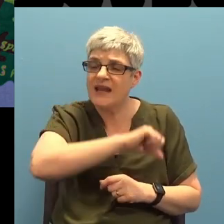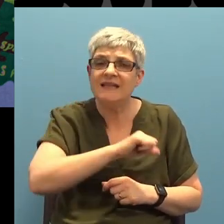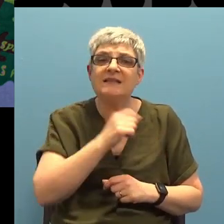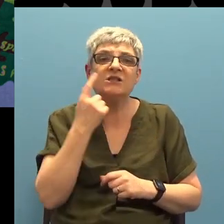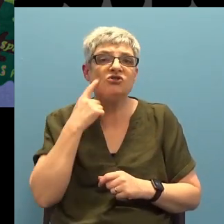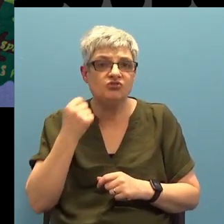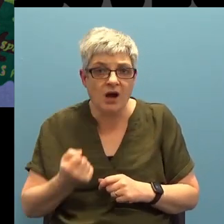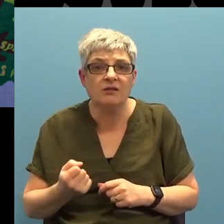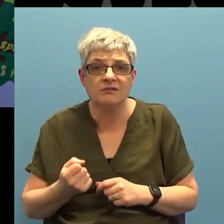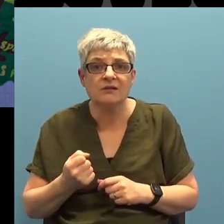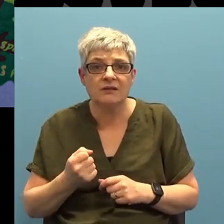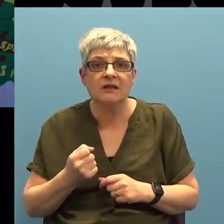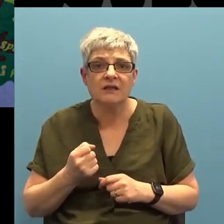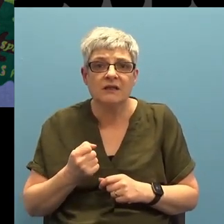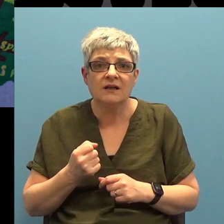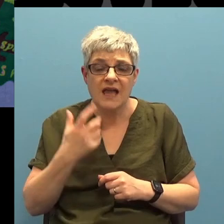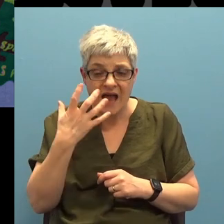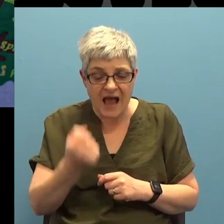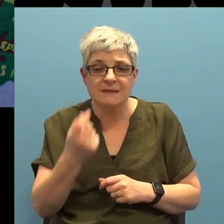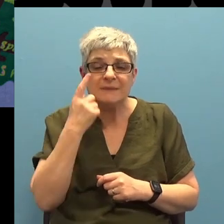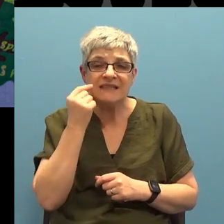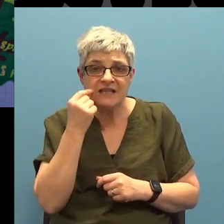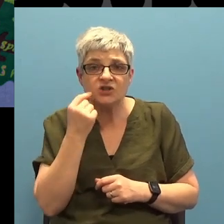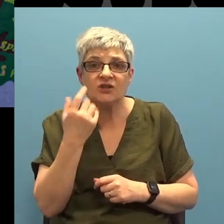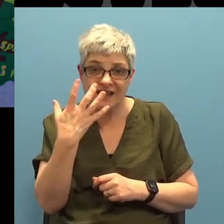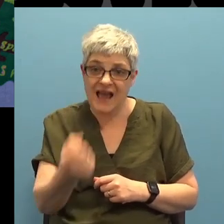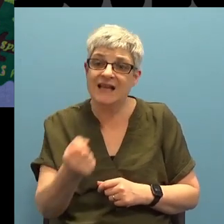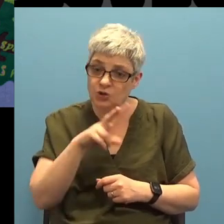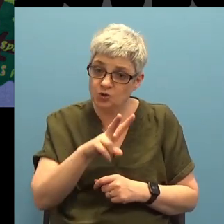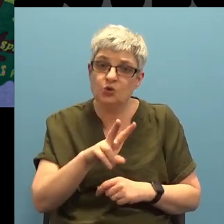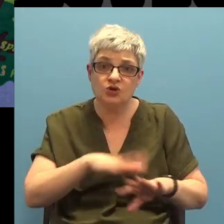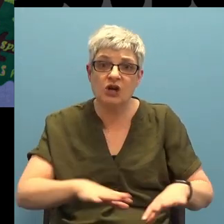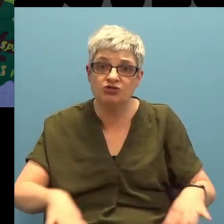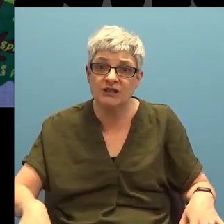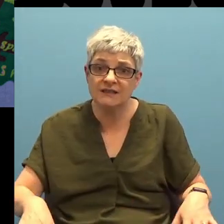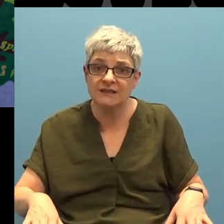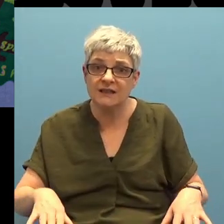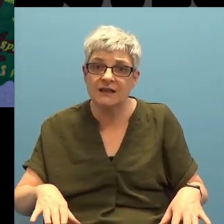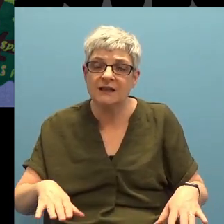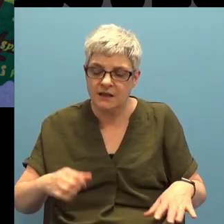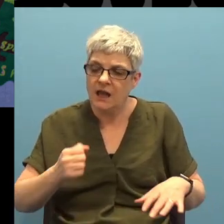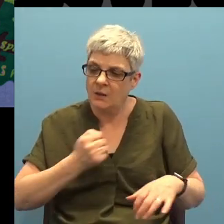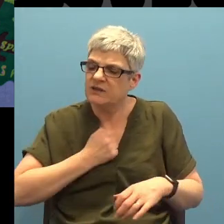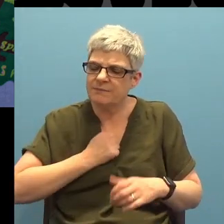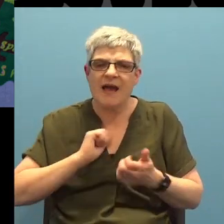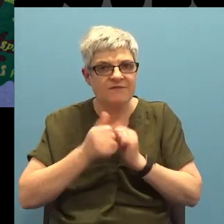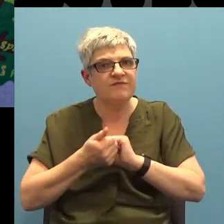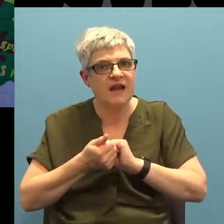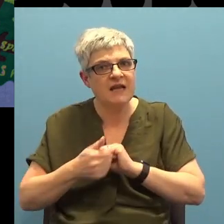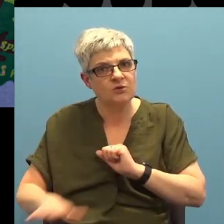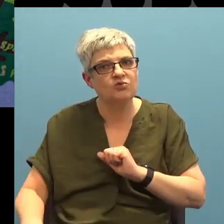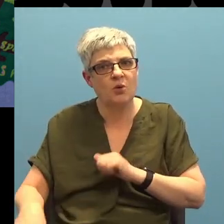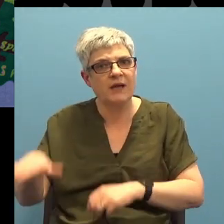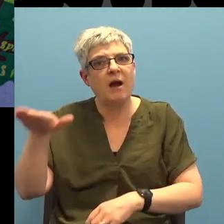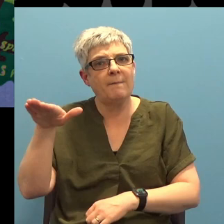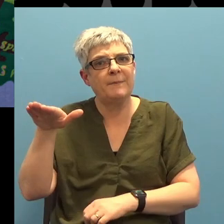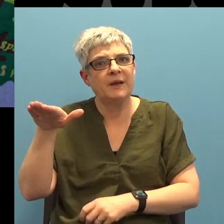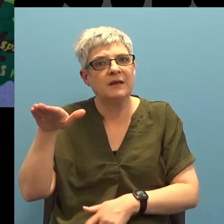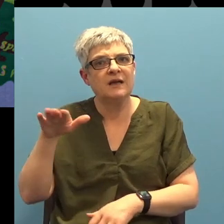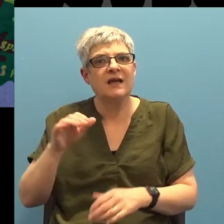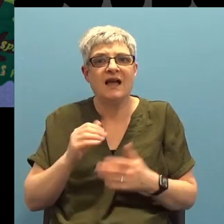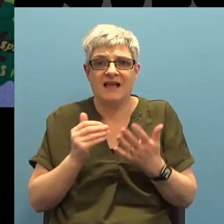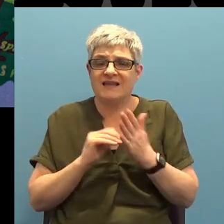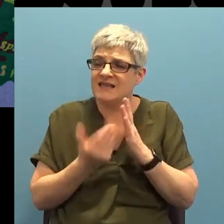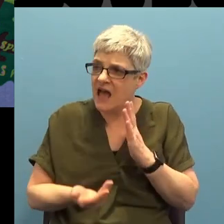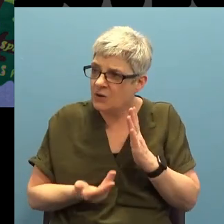potential. He's loving. He's got two kids. And he was my friend for most of my childhood. And now he's torn